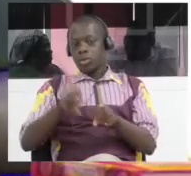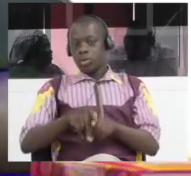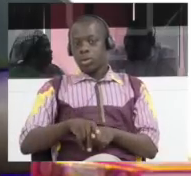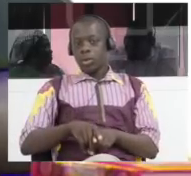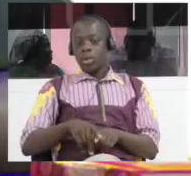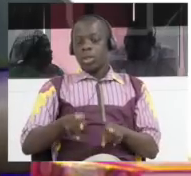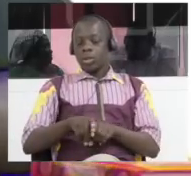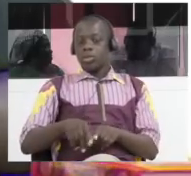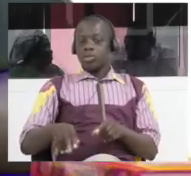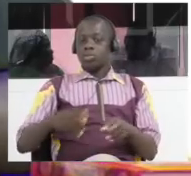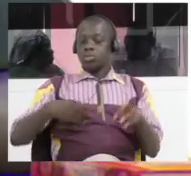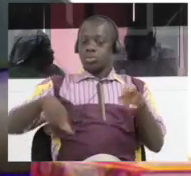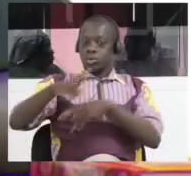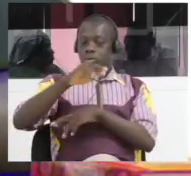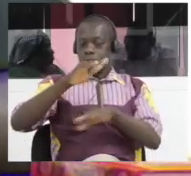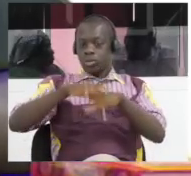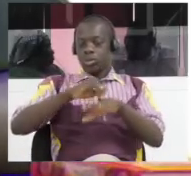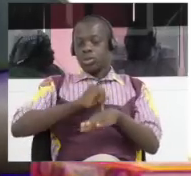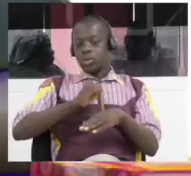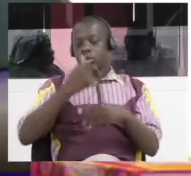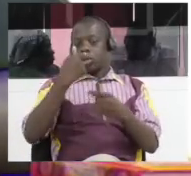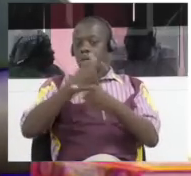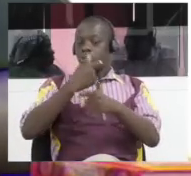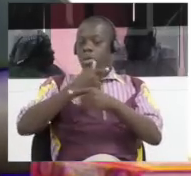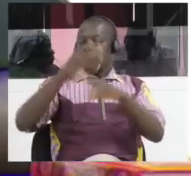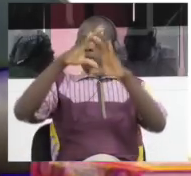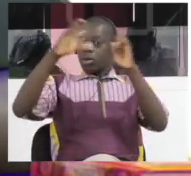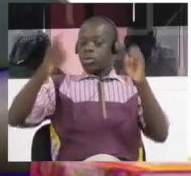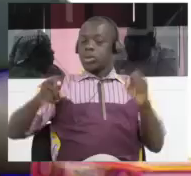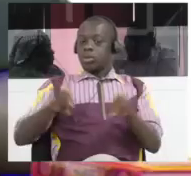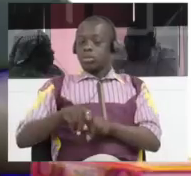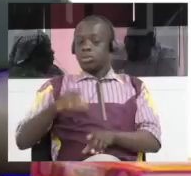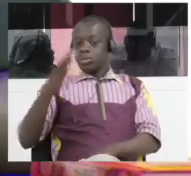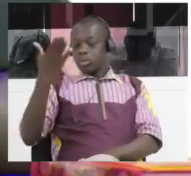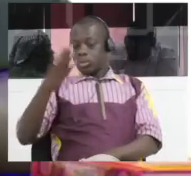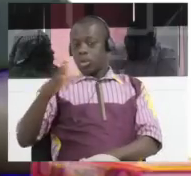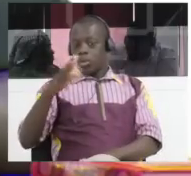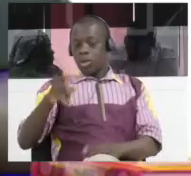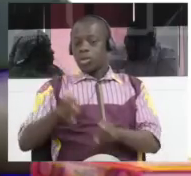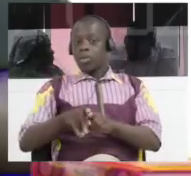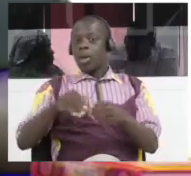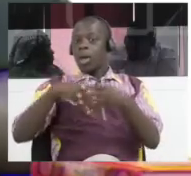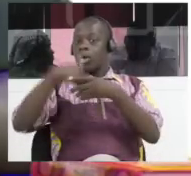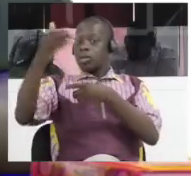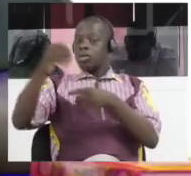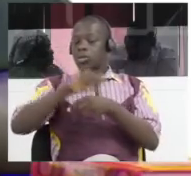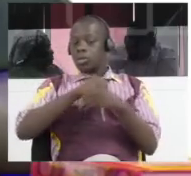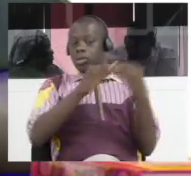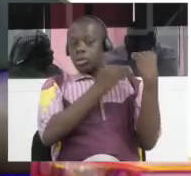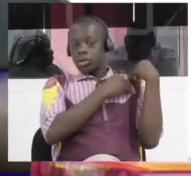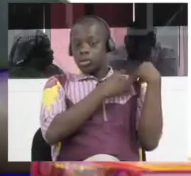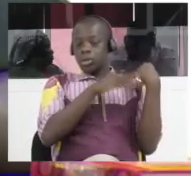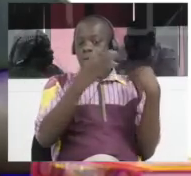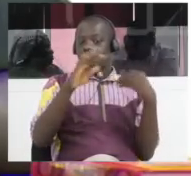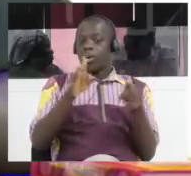So ultimately it dawned on us, the Gambian officers, that, you know, maybe this was outside their